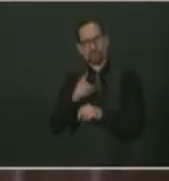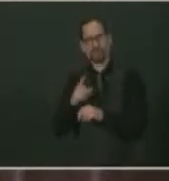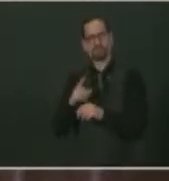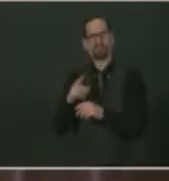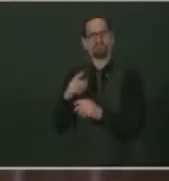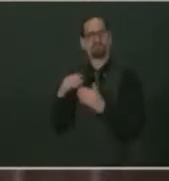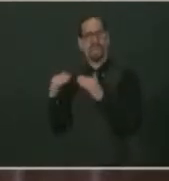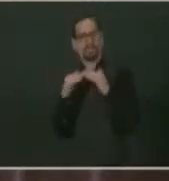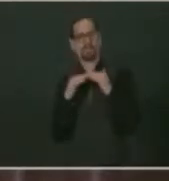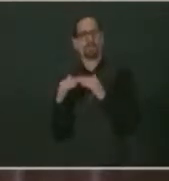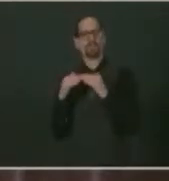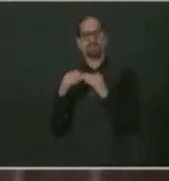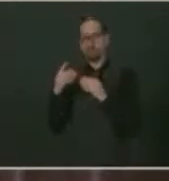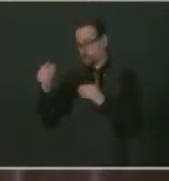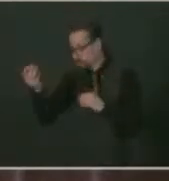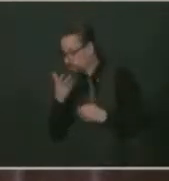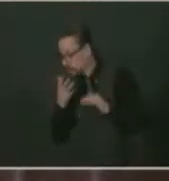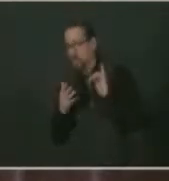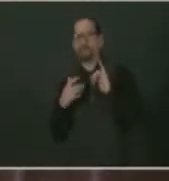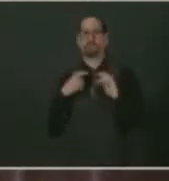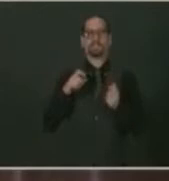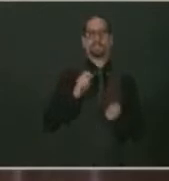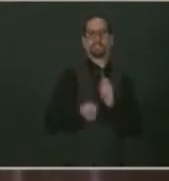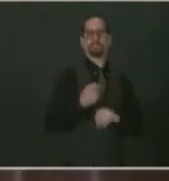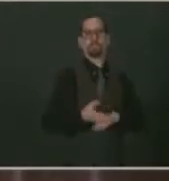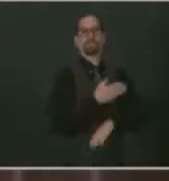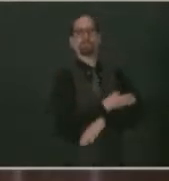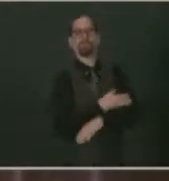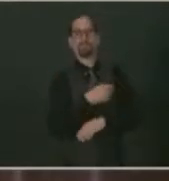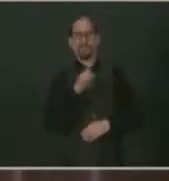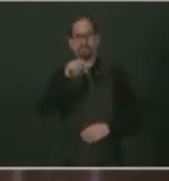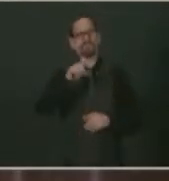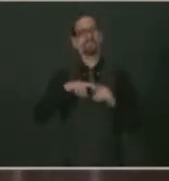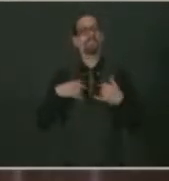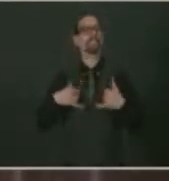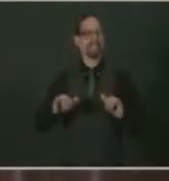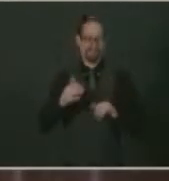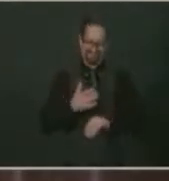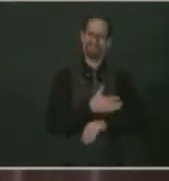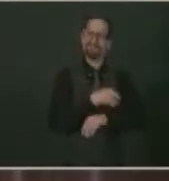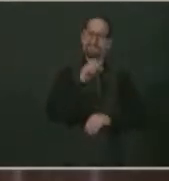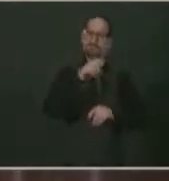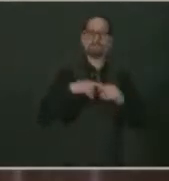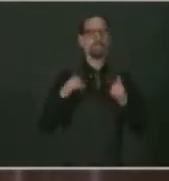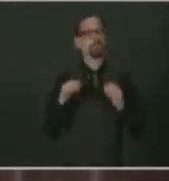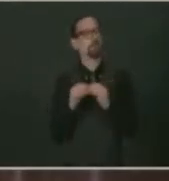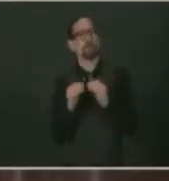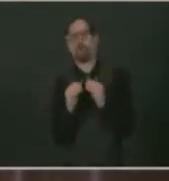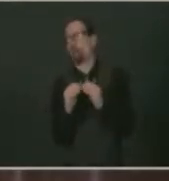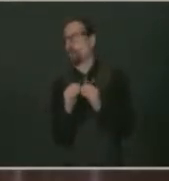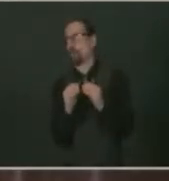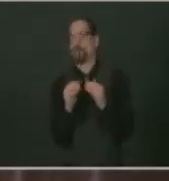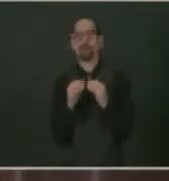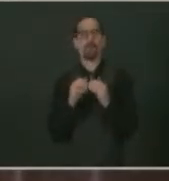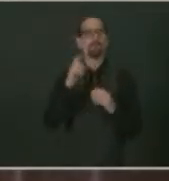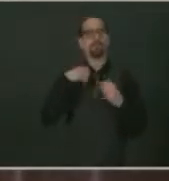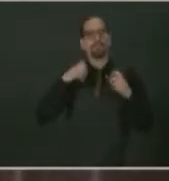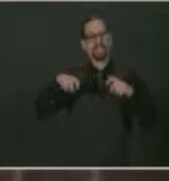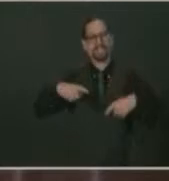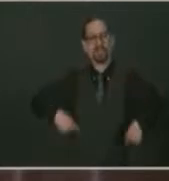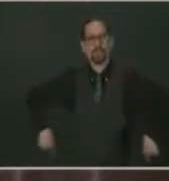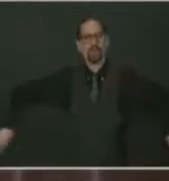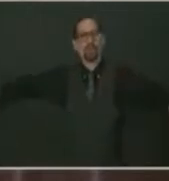done a lot. There's more that needs to be done. And it does require this all hands on deck, as well as